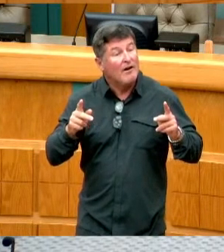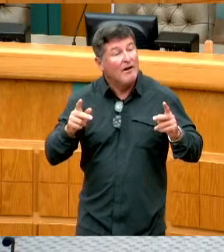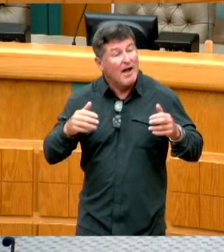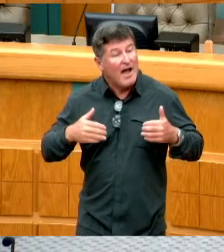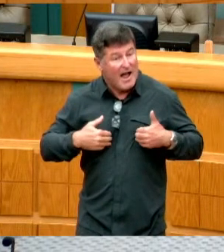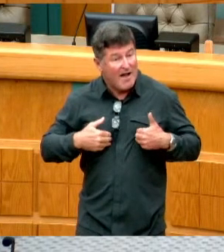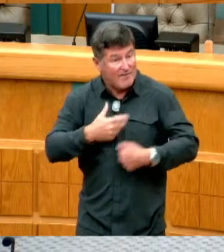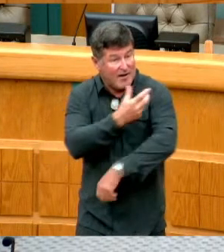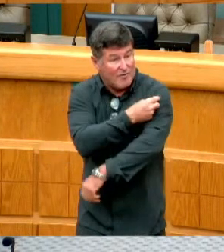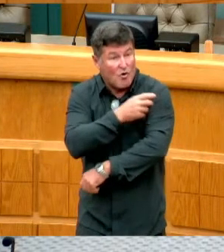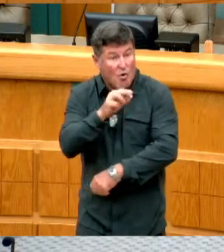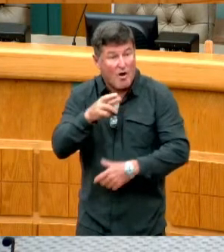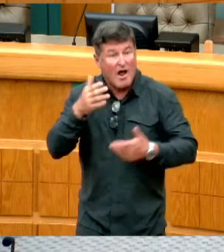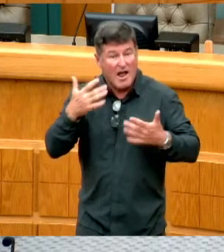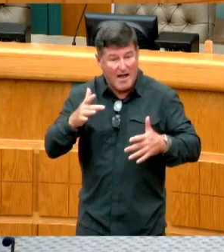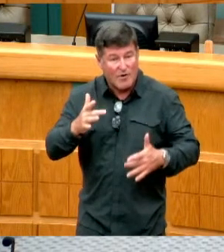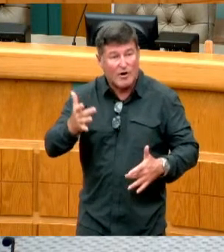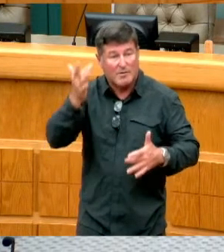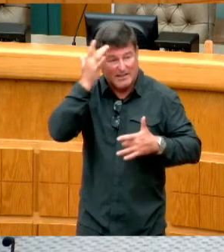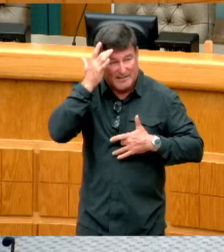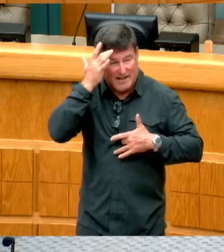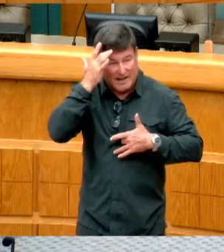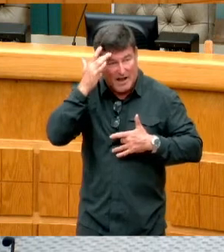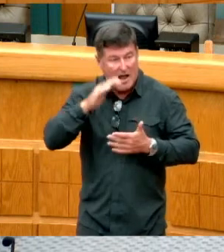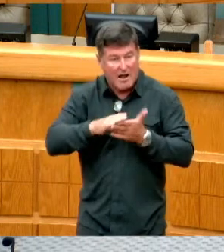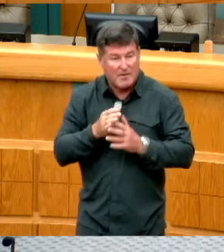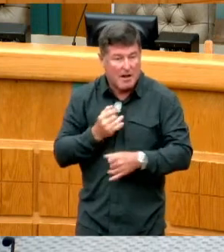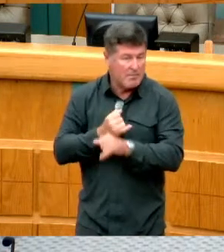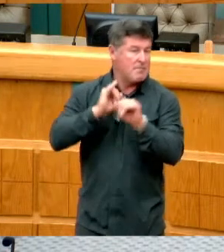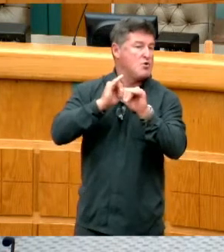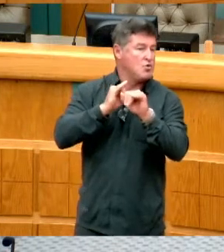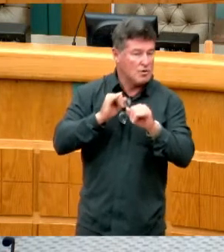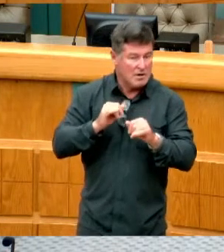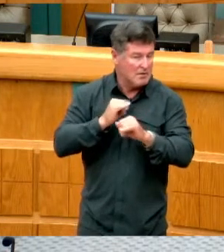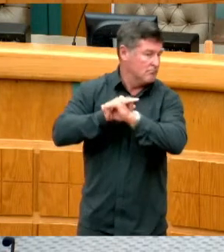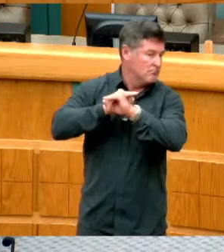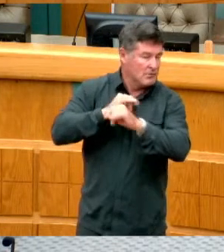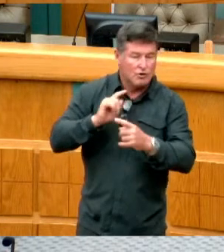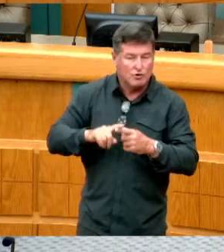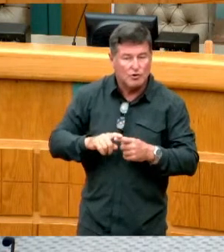virus. Stay well, and as always, stay protected.